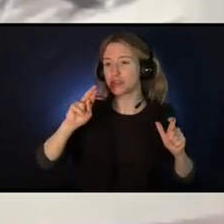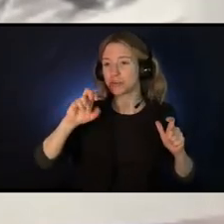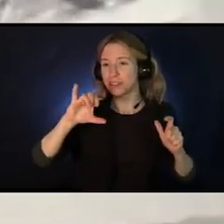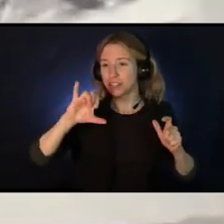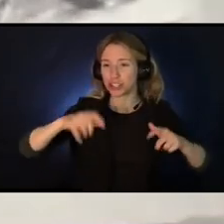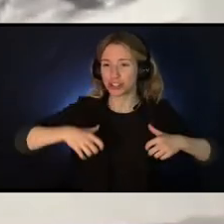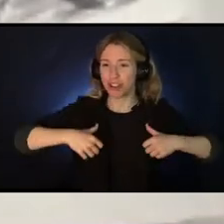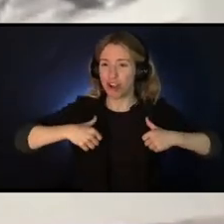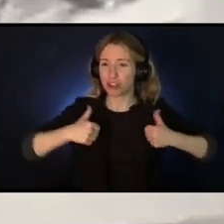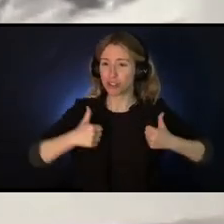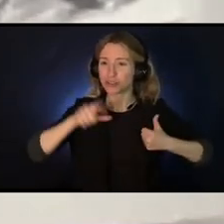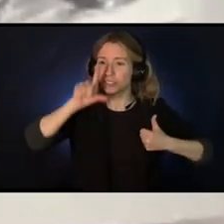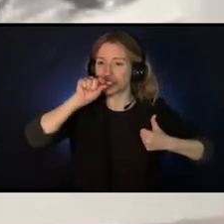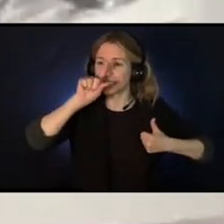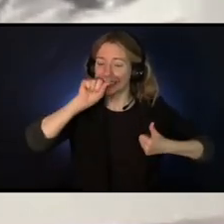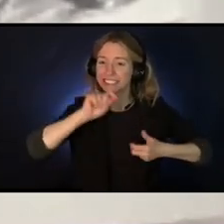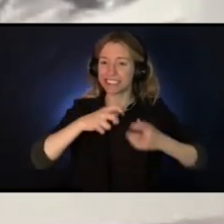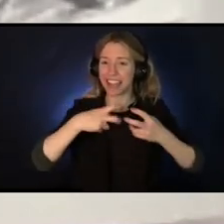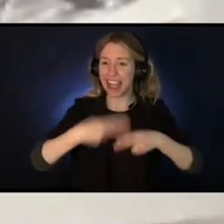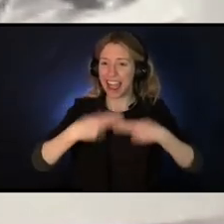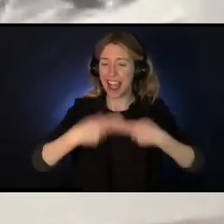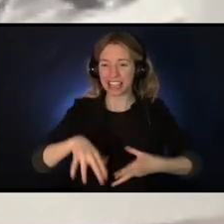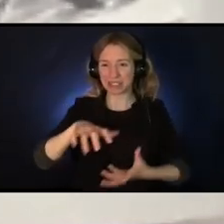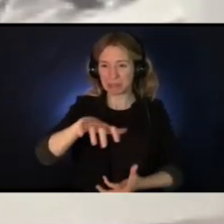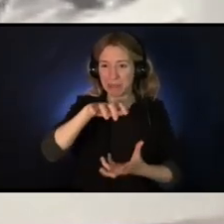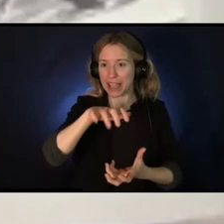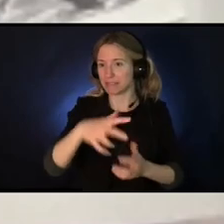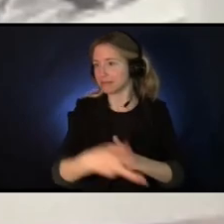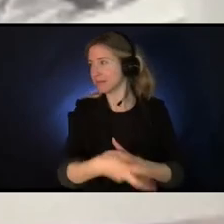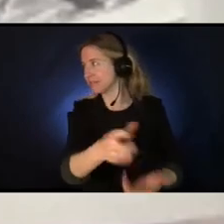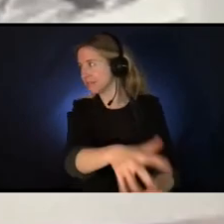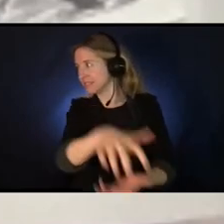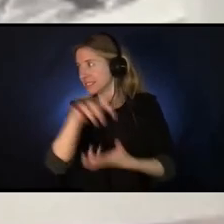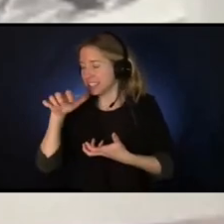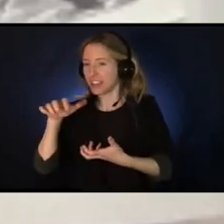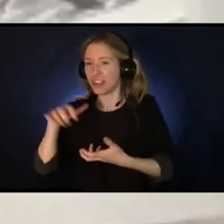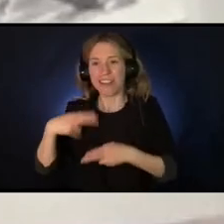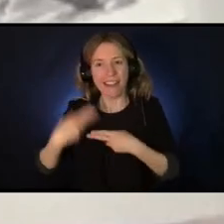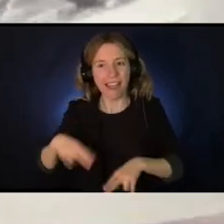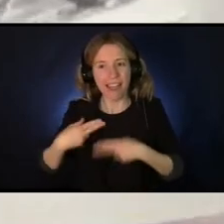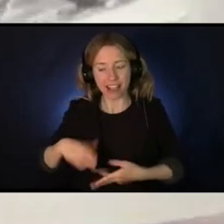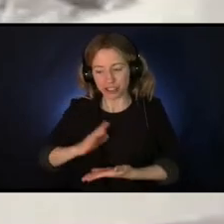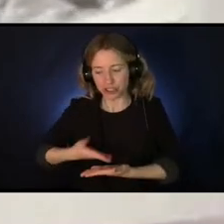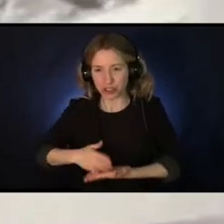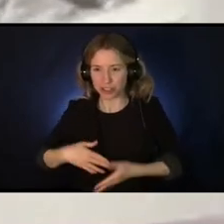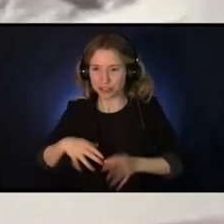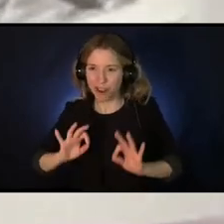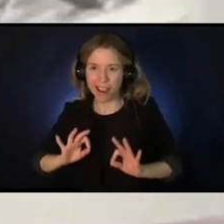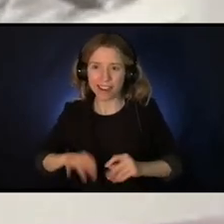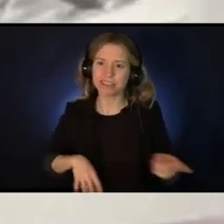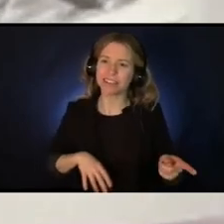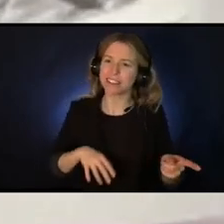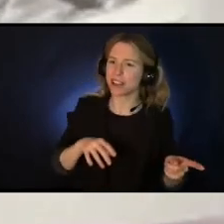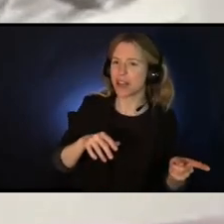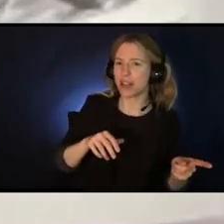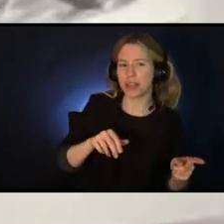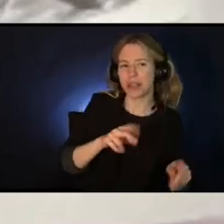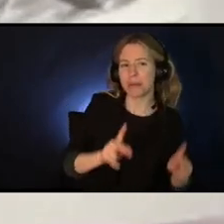2 days. Tastes good too with green chilies. Those Navajos steal. You know they